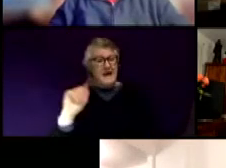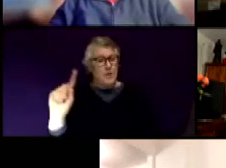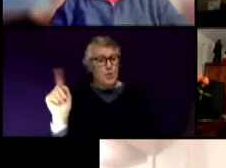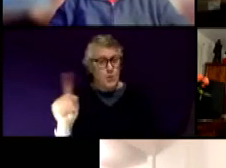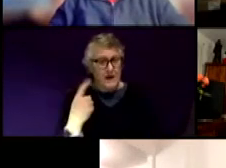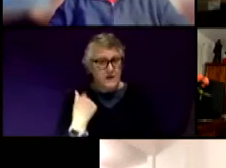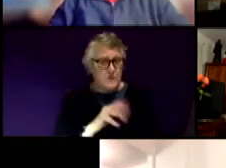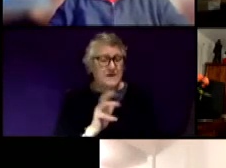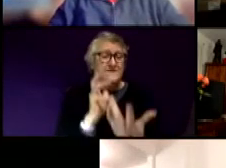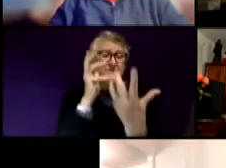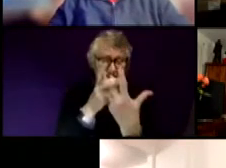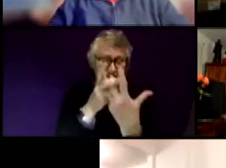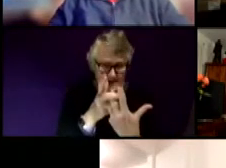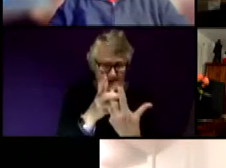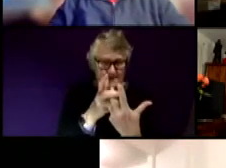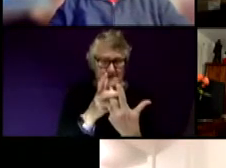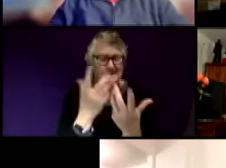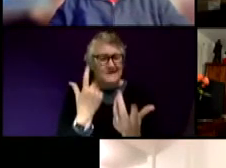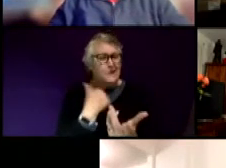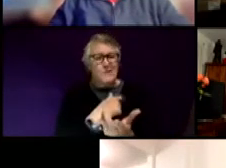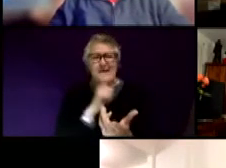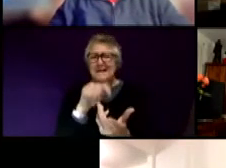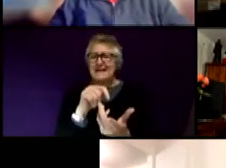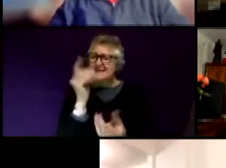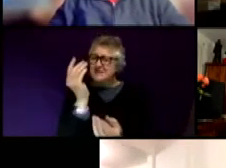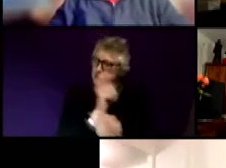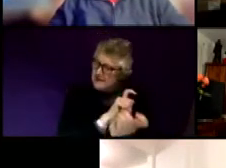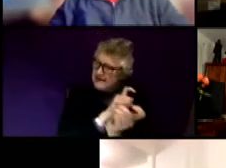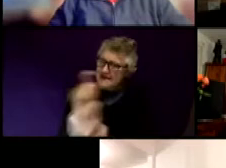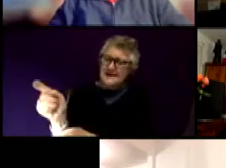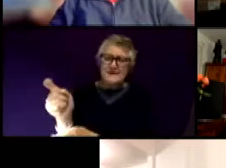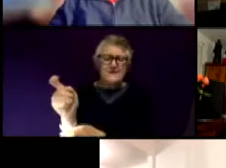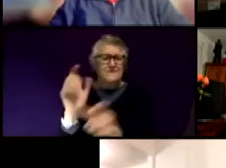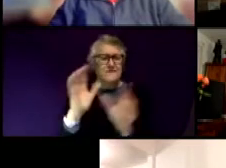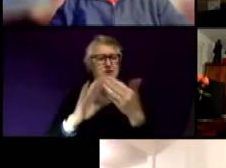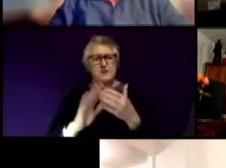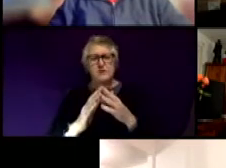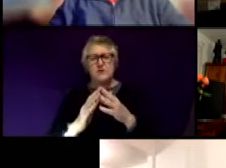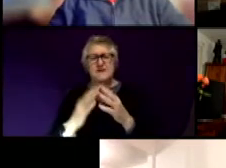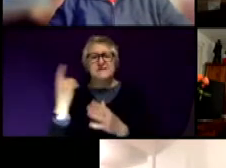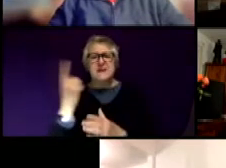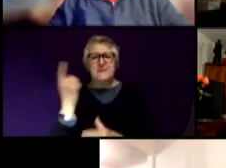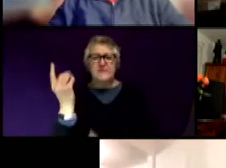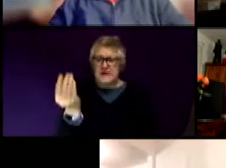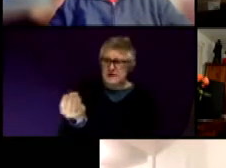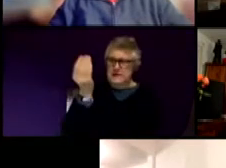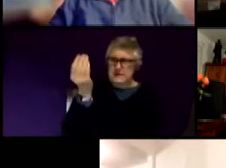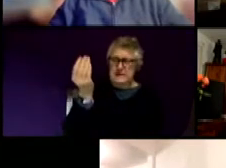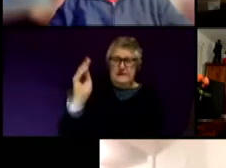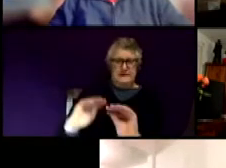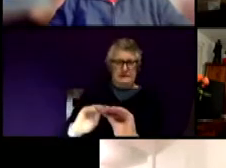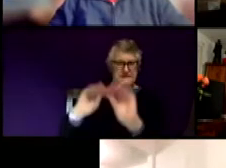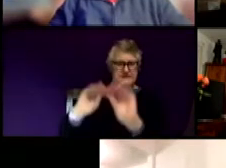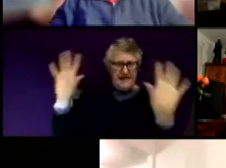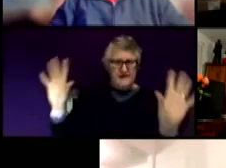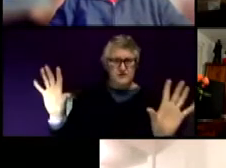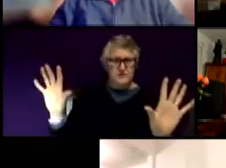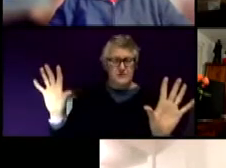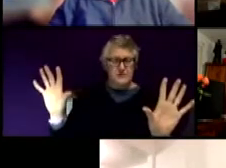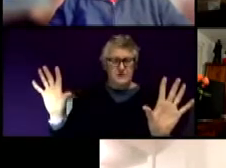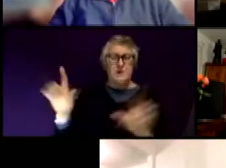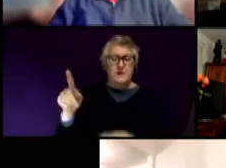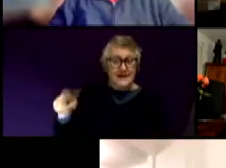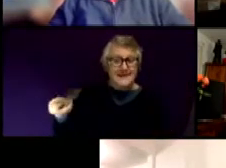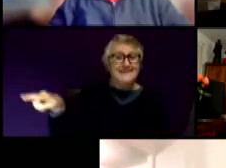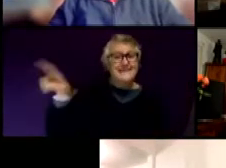need to give the community something tangible that they can begin to understand